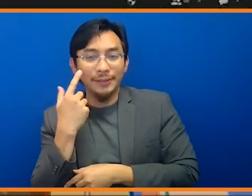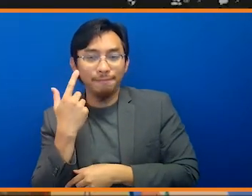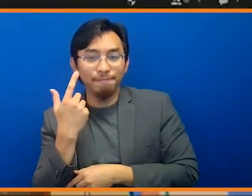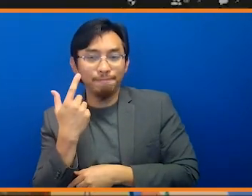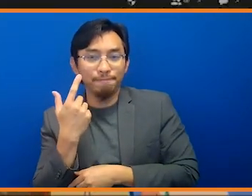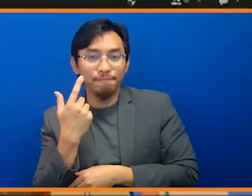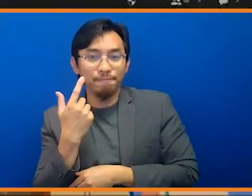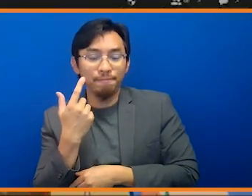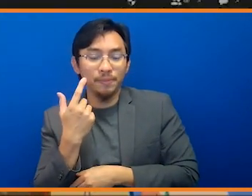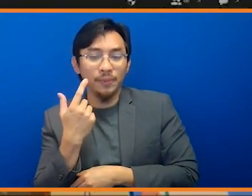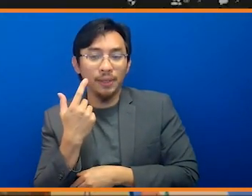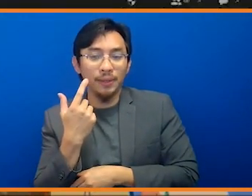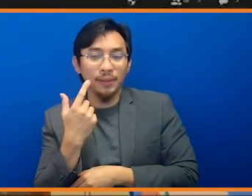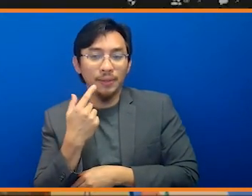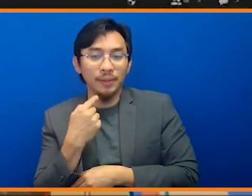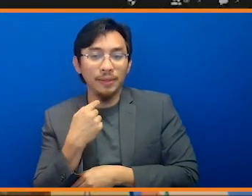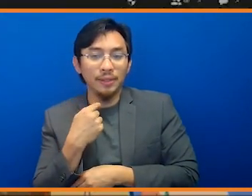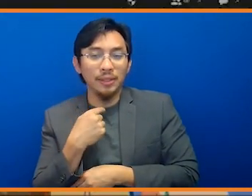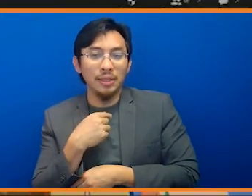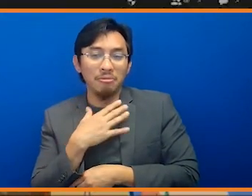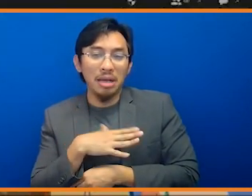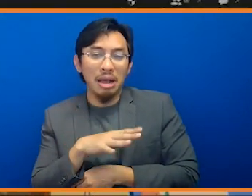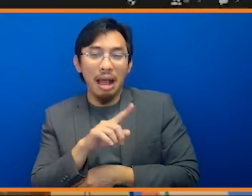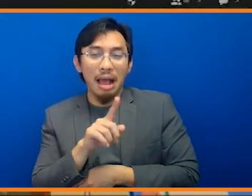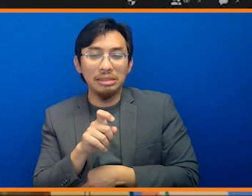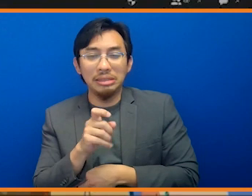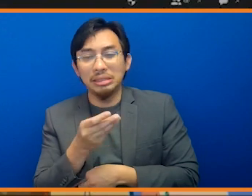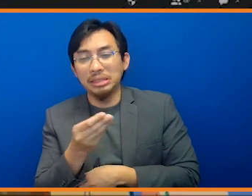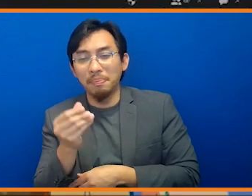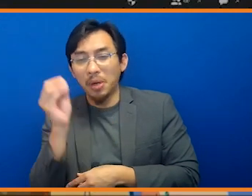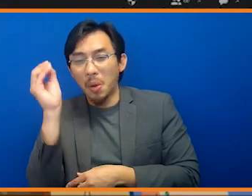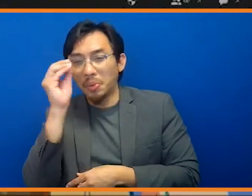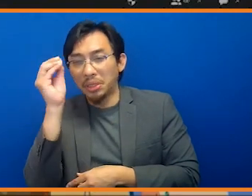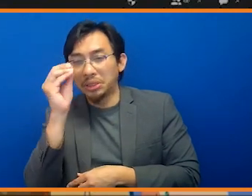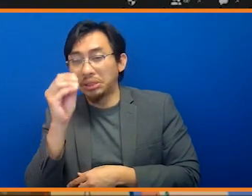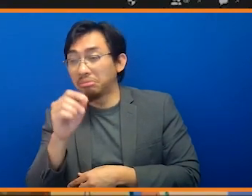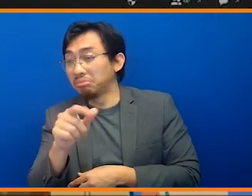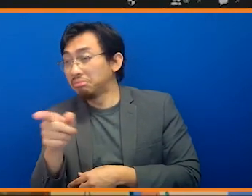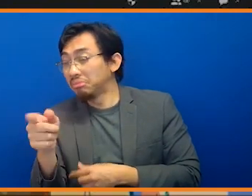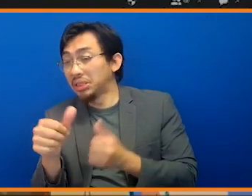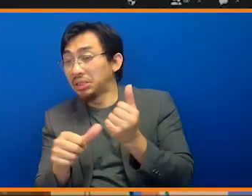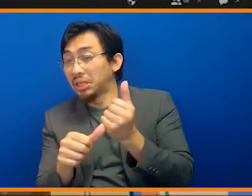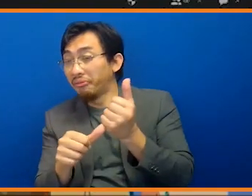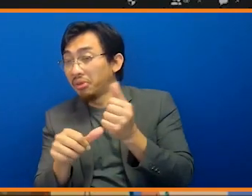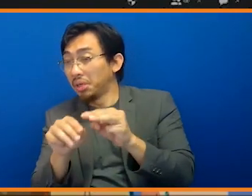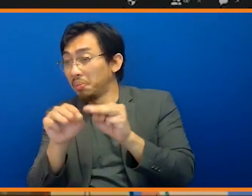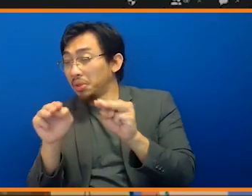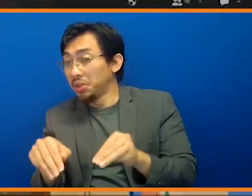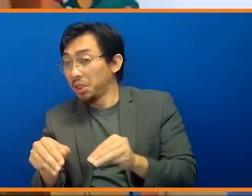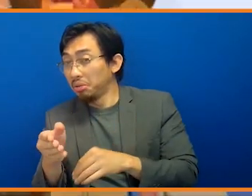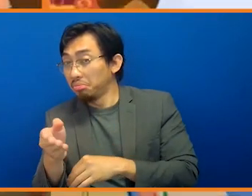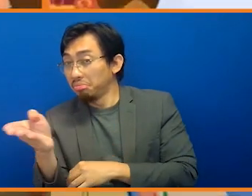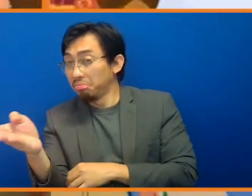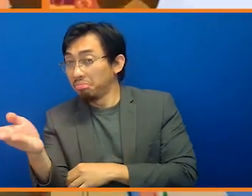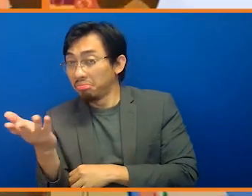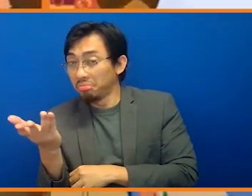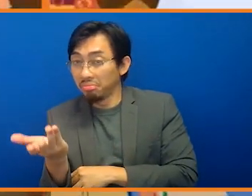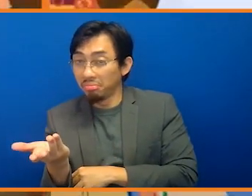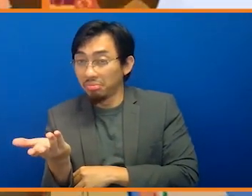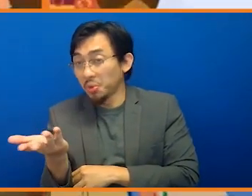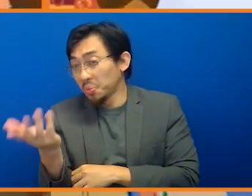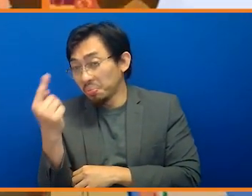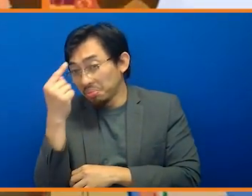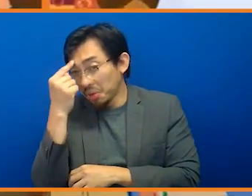I would like to ask some opinion from the staff of museum,